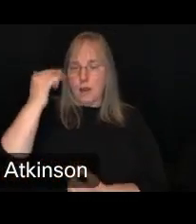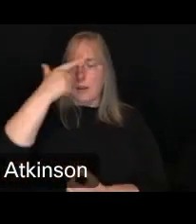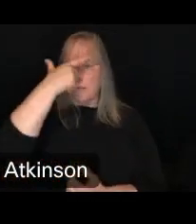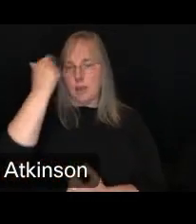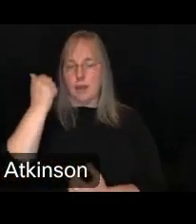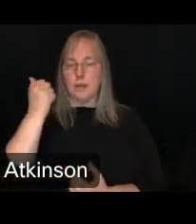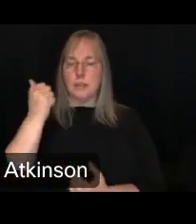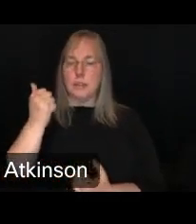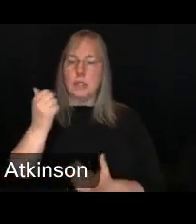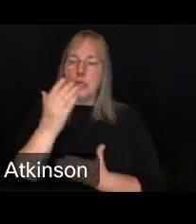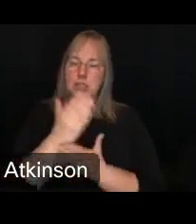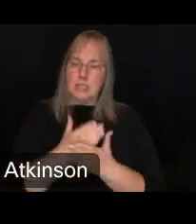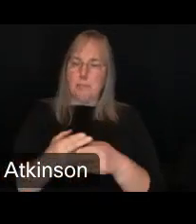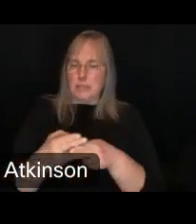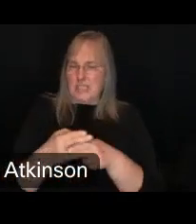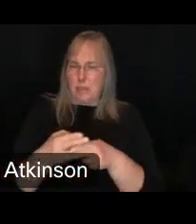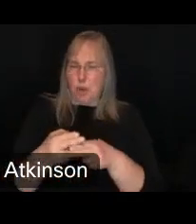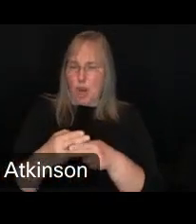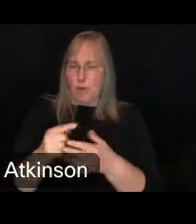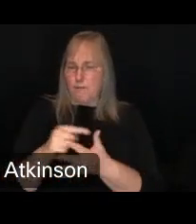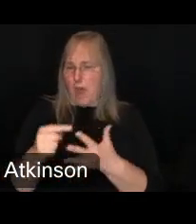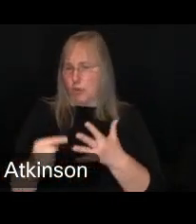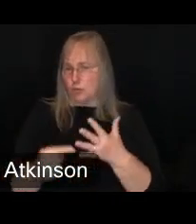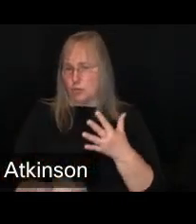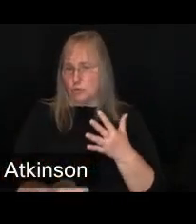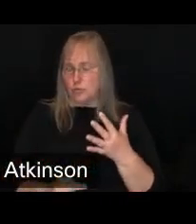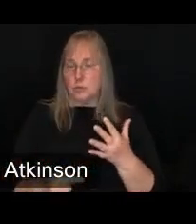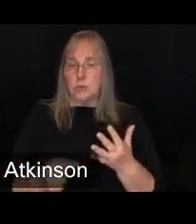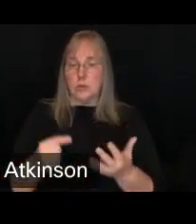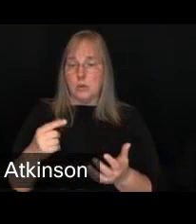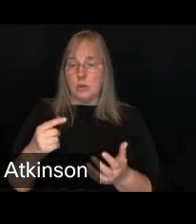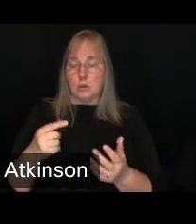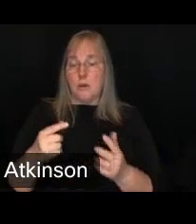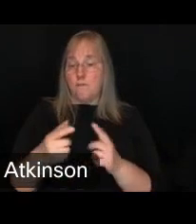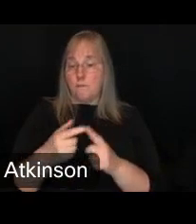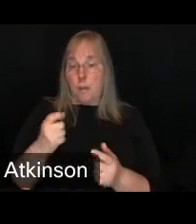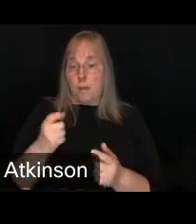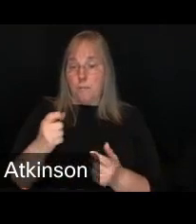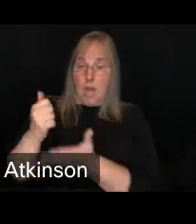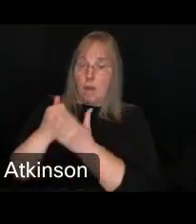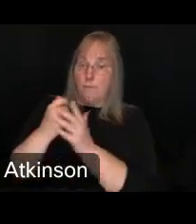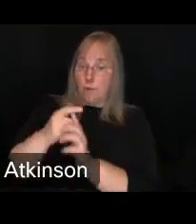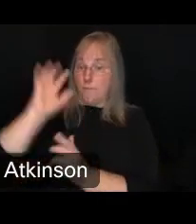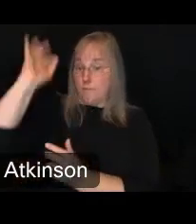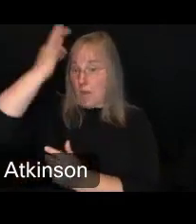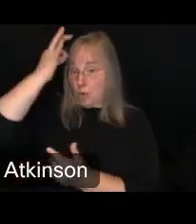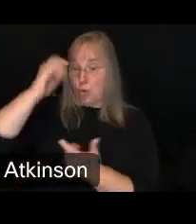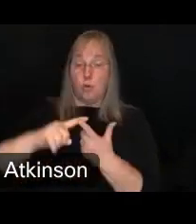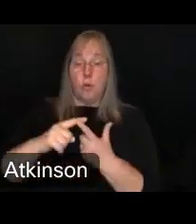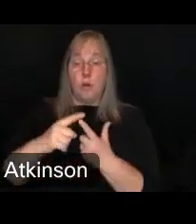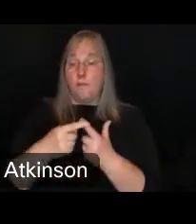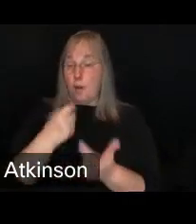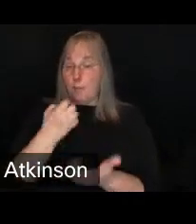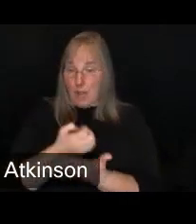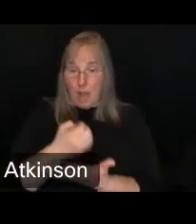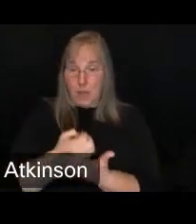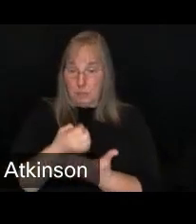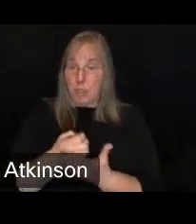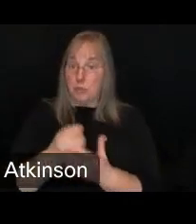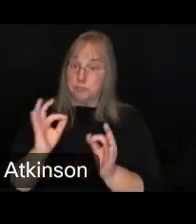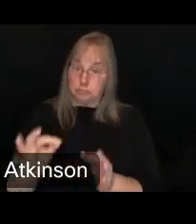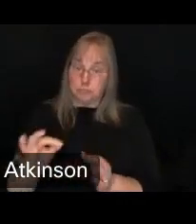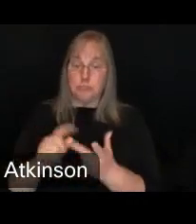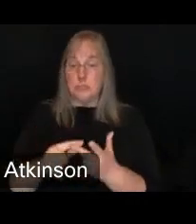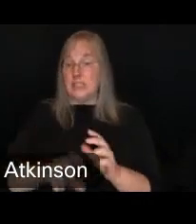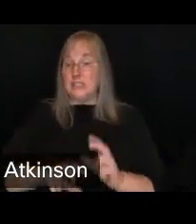some temporary factors, no matter whether it's from the federal government or because of the economy, because of the stocks market there.